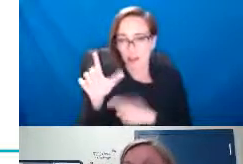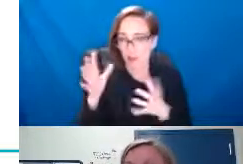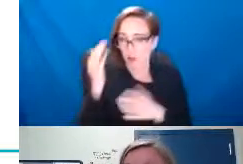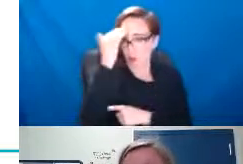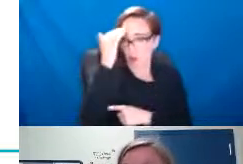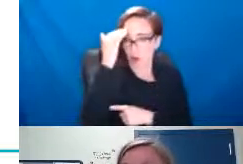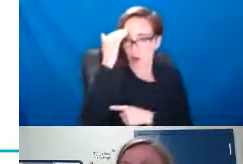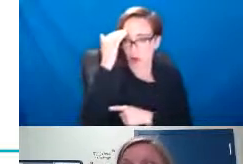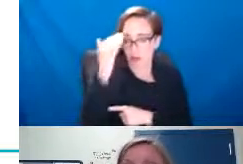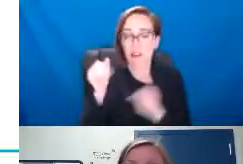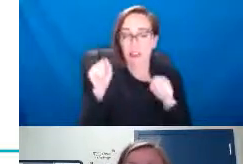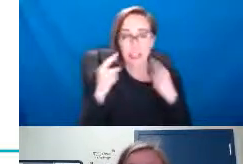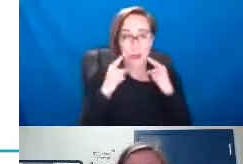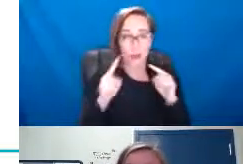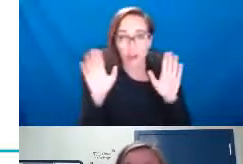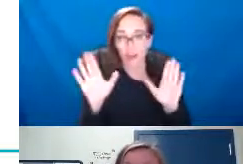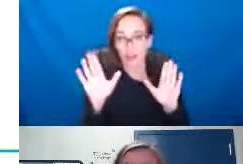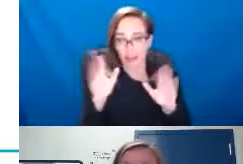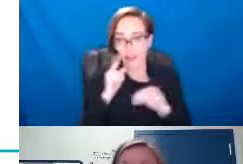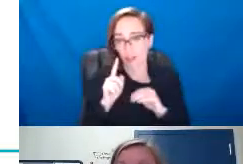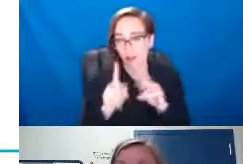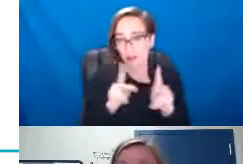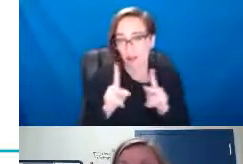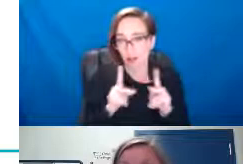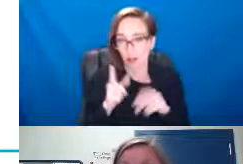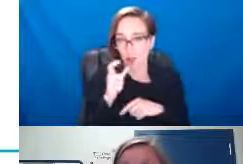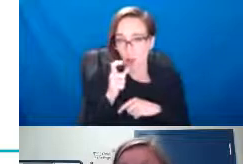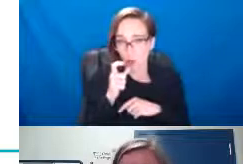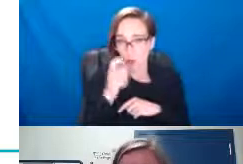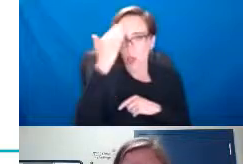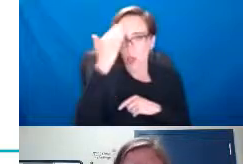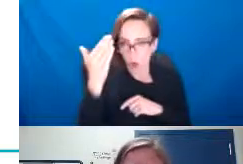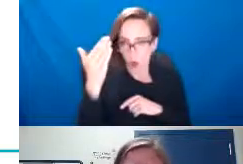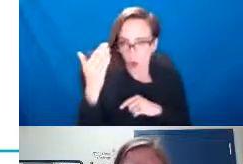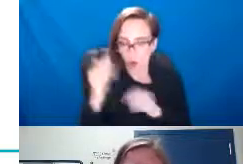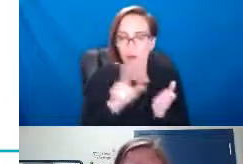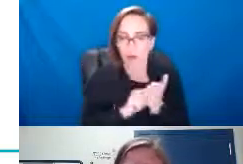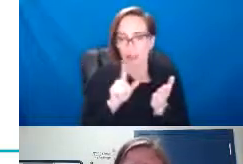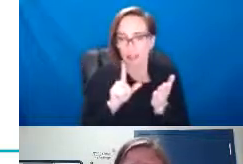it works great with individuals, like I said, who do know print alphabet.